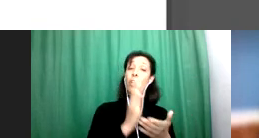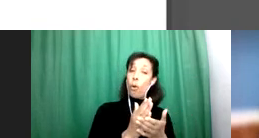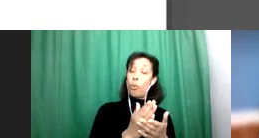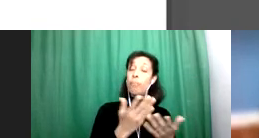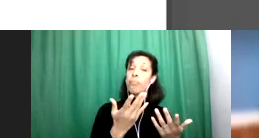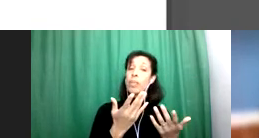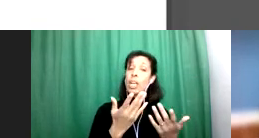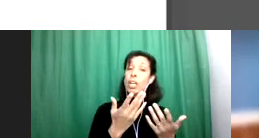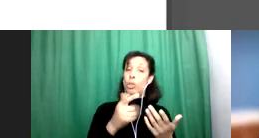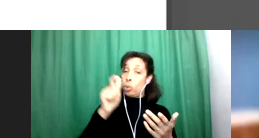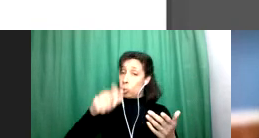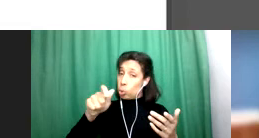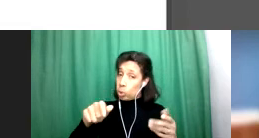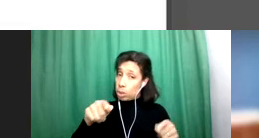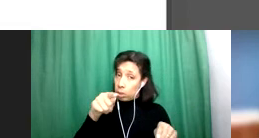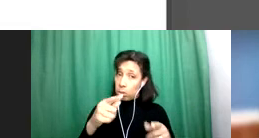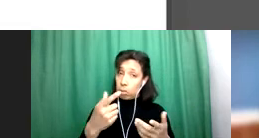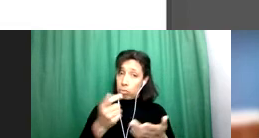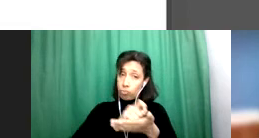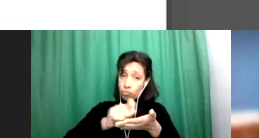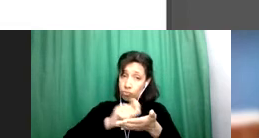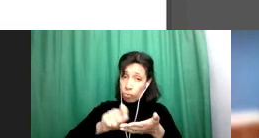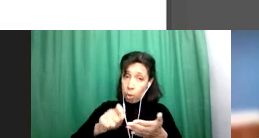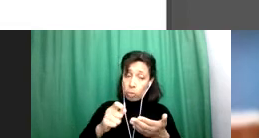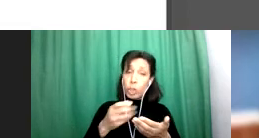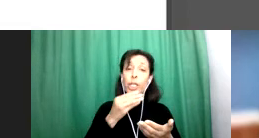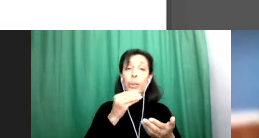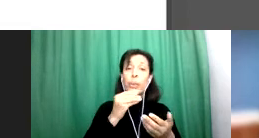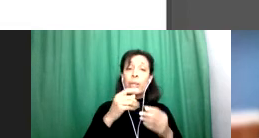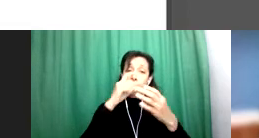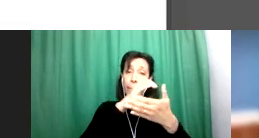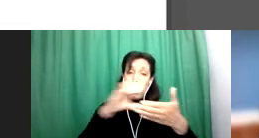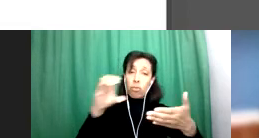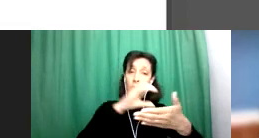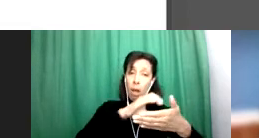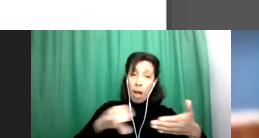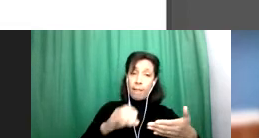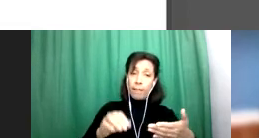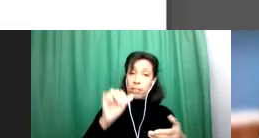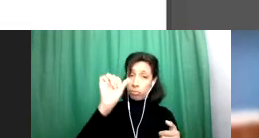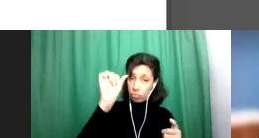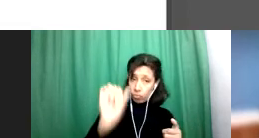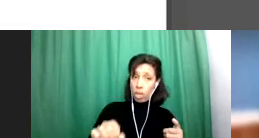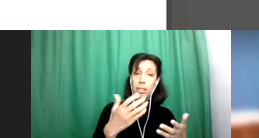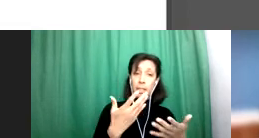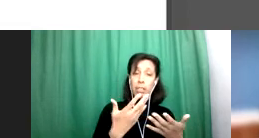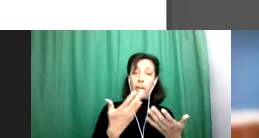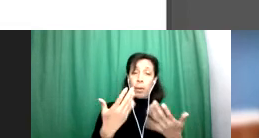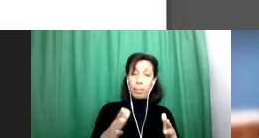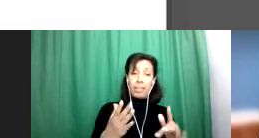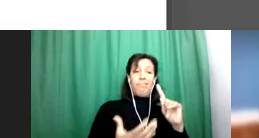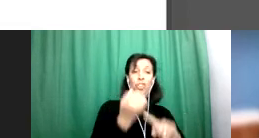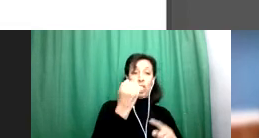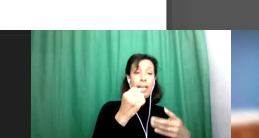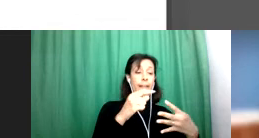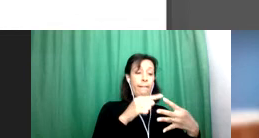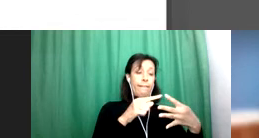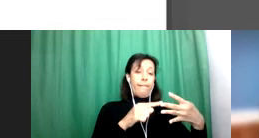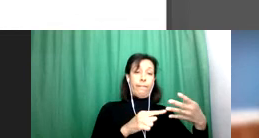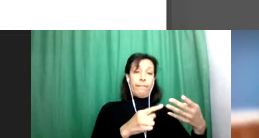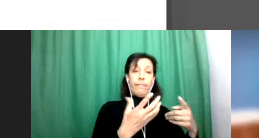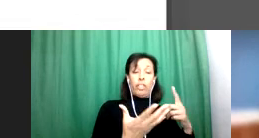has written in paragraphs, and you can see that the paragraphs are really clearly distinguished. There's a gap there between the first paragraph